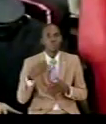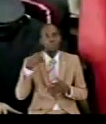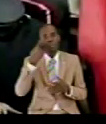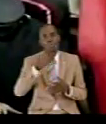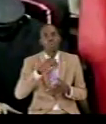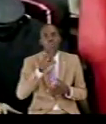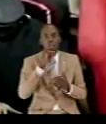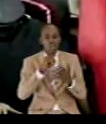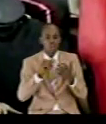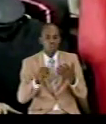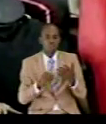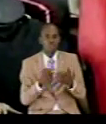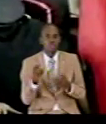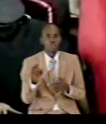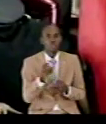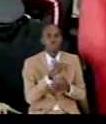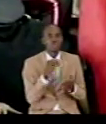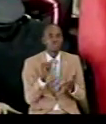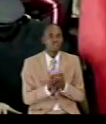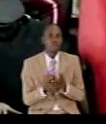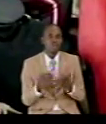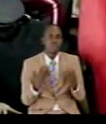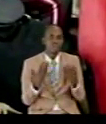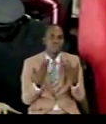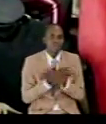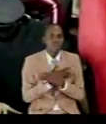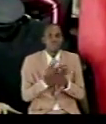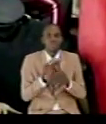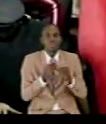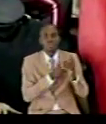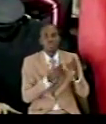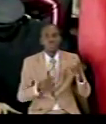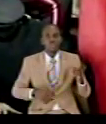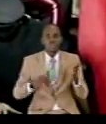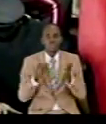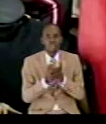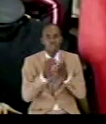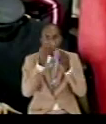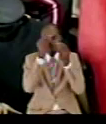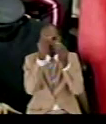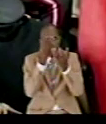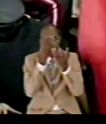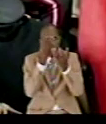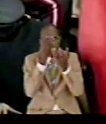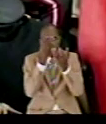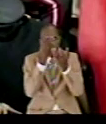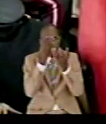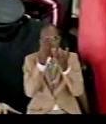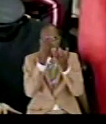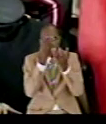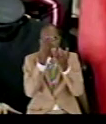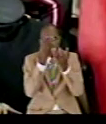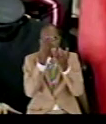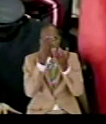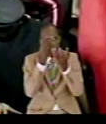you that fears the Lord, that obeys the voice of his servant,